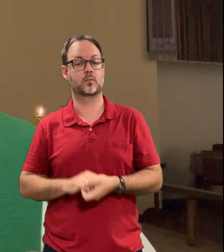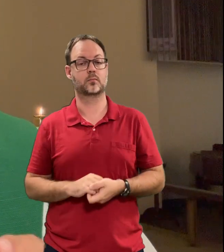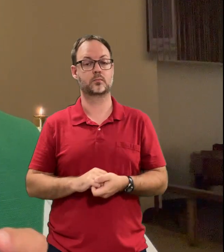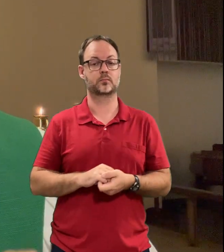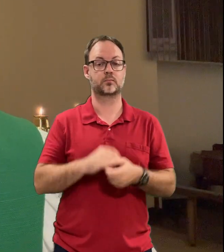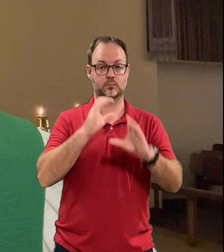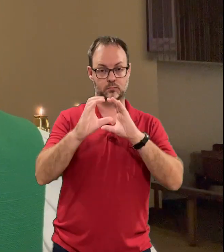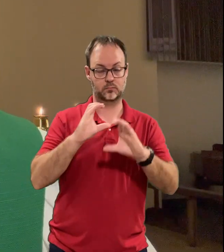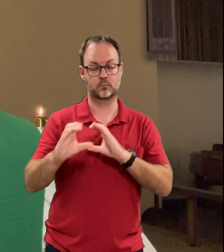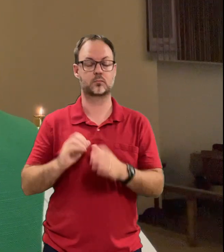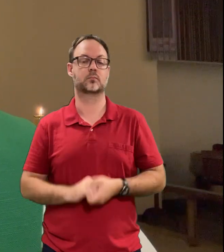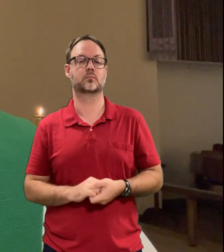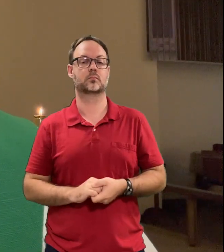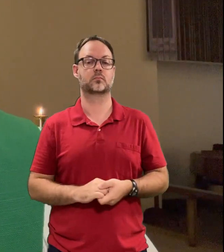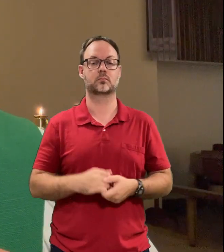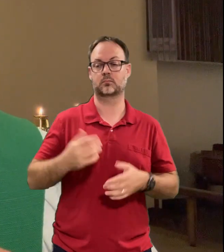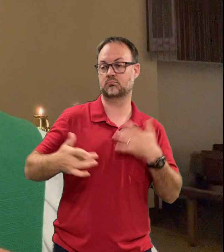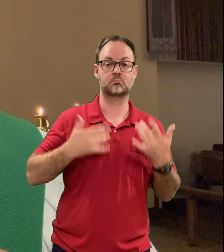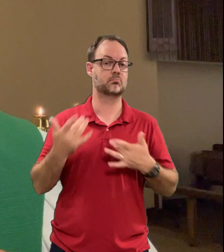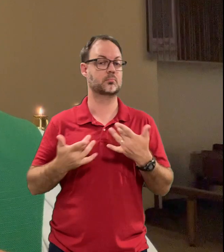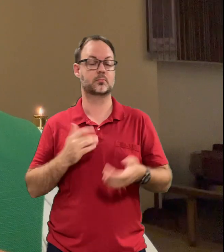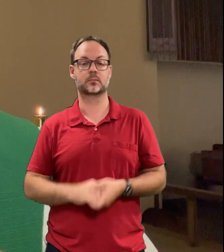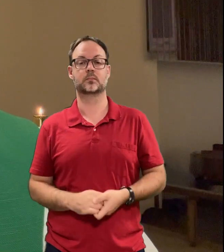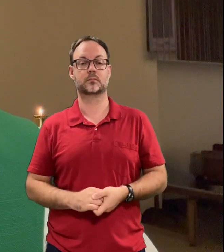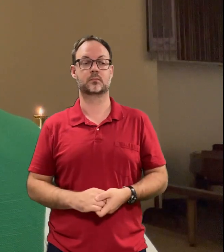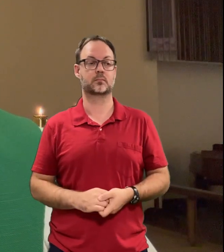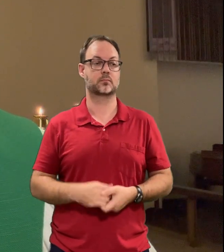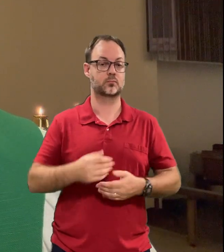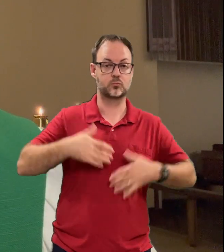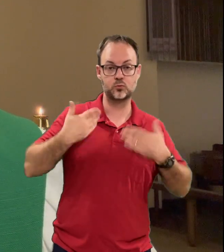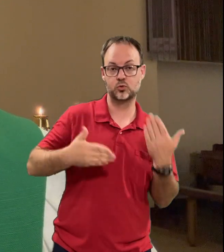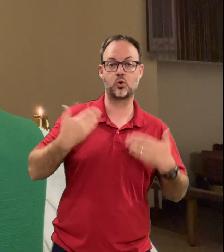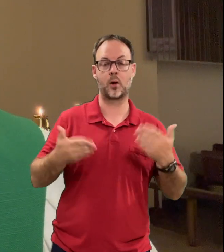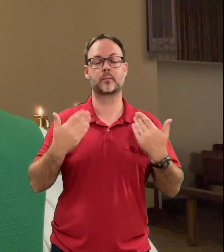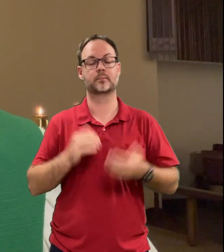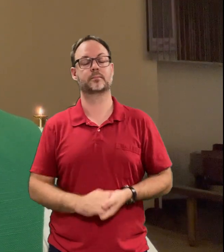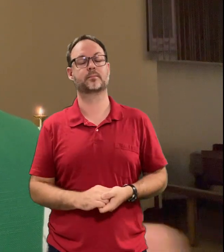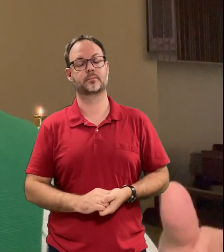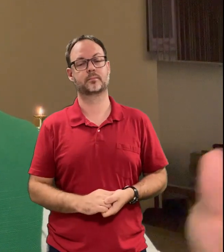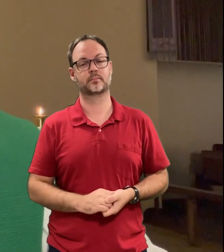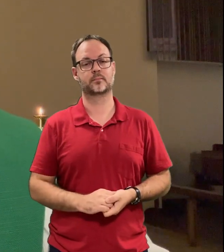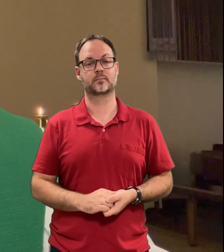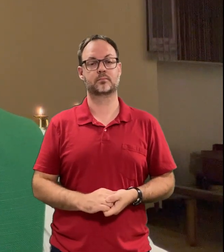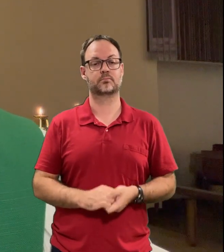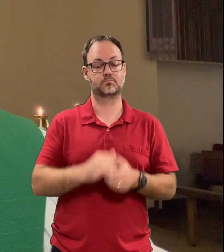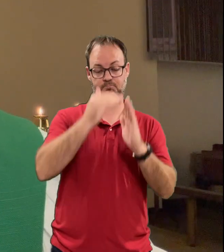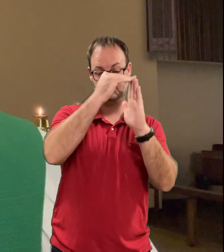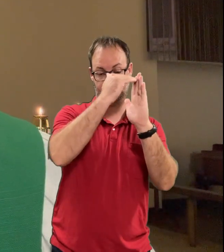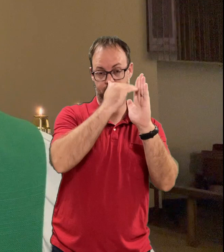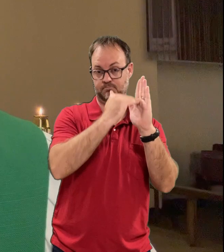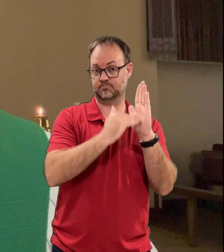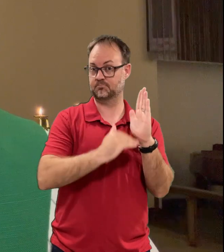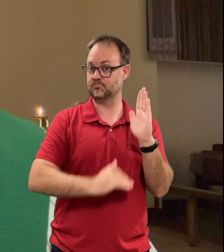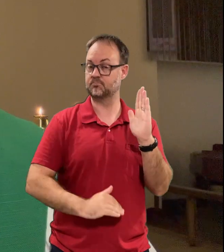transportation, communication, entertainment, recreation. The list could go on and on and